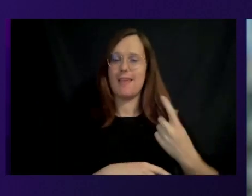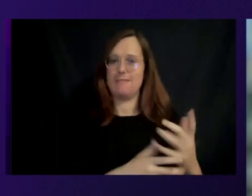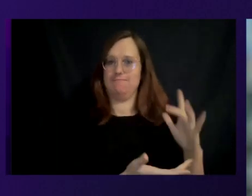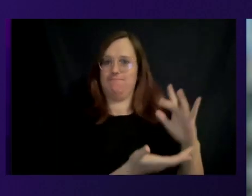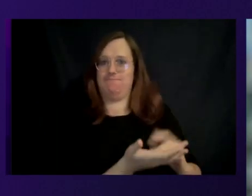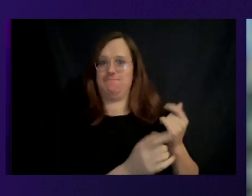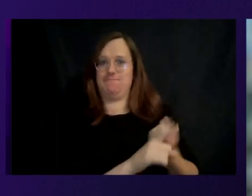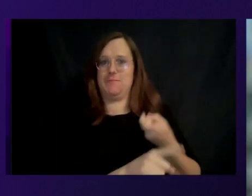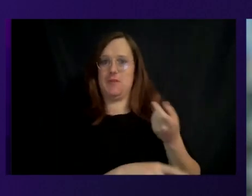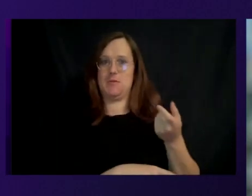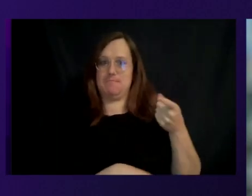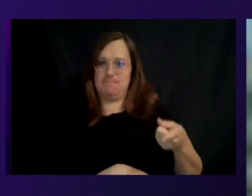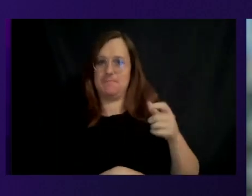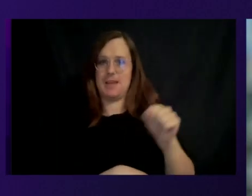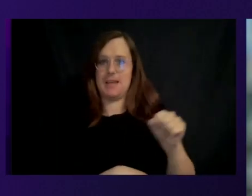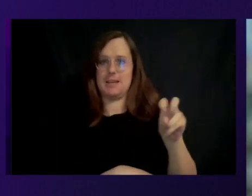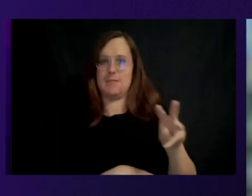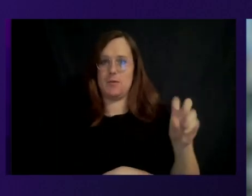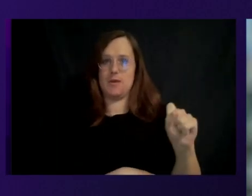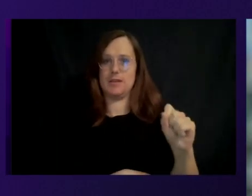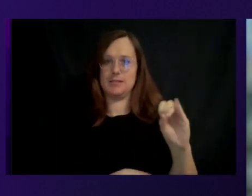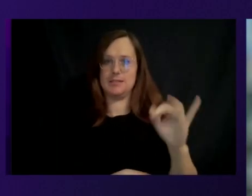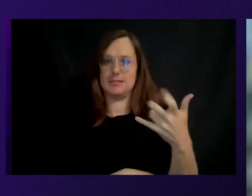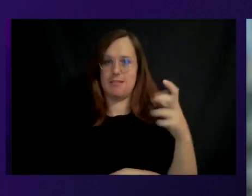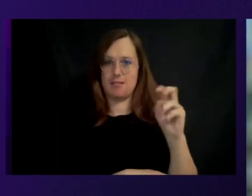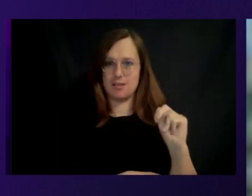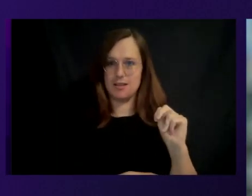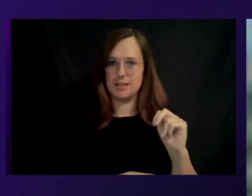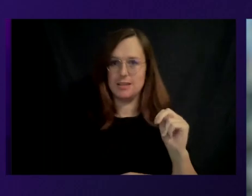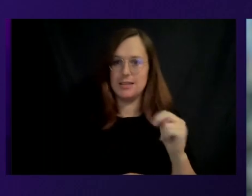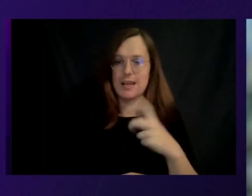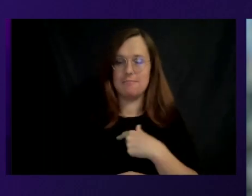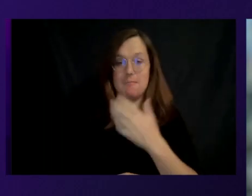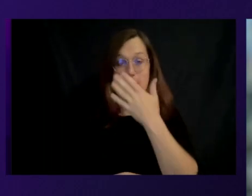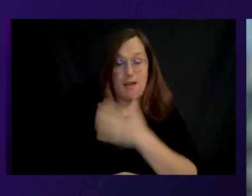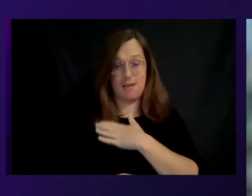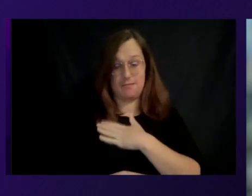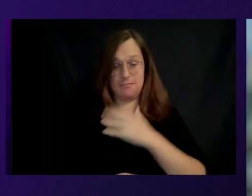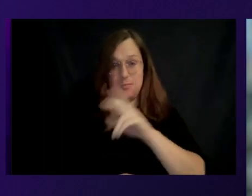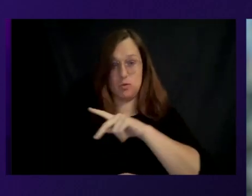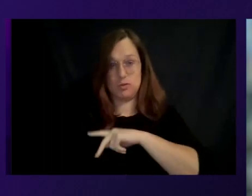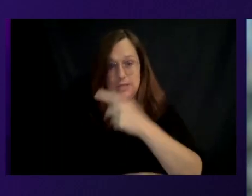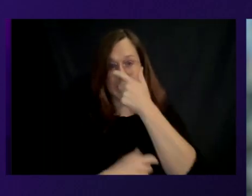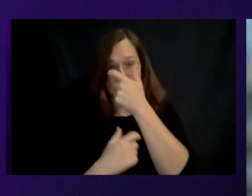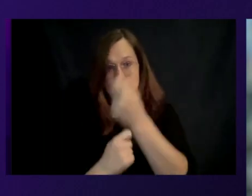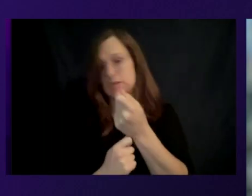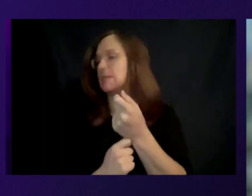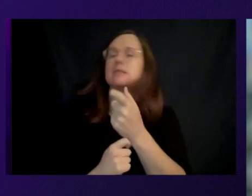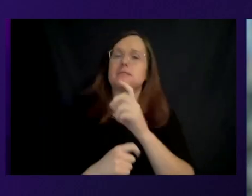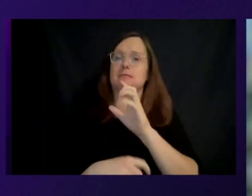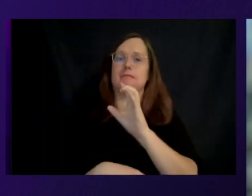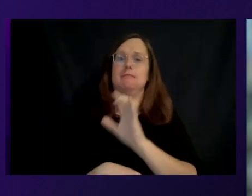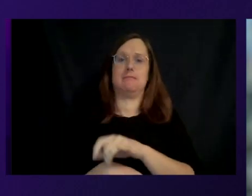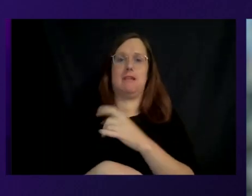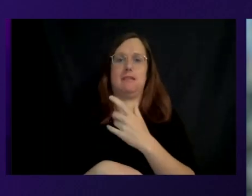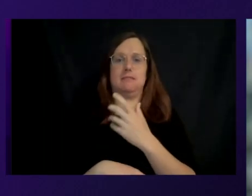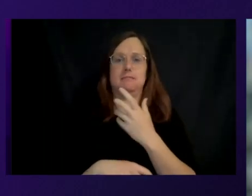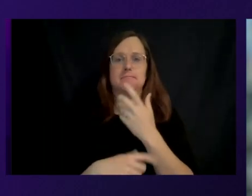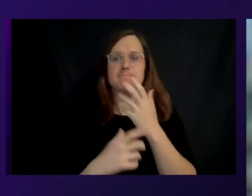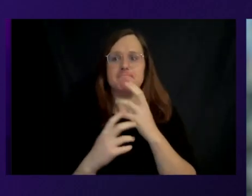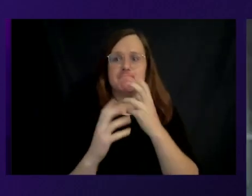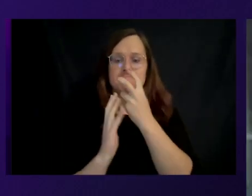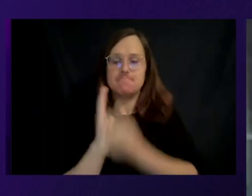topic. As a matter of fact, my interest in silicon development started a long time ago when I was an Intel PhD fellow at the National Science